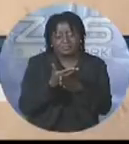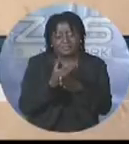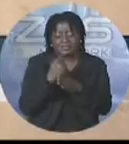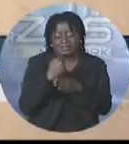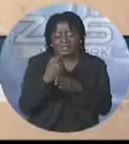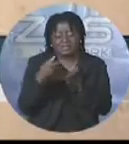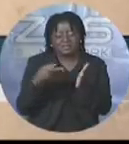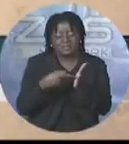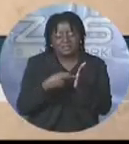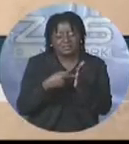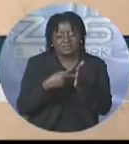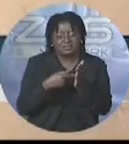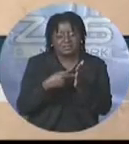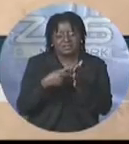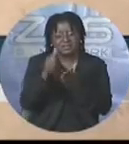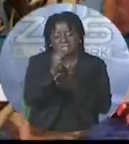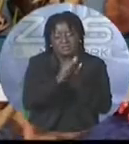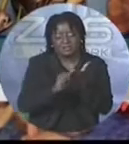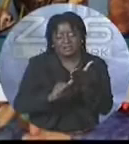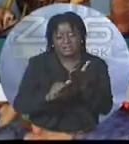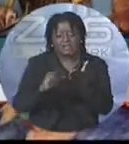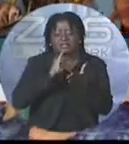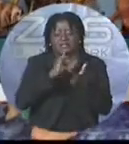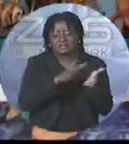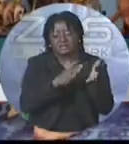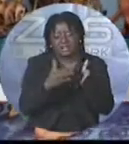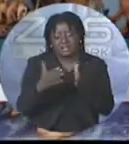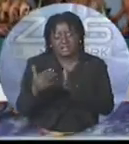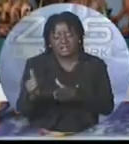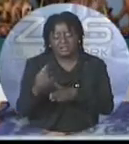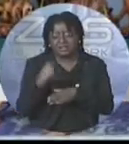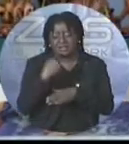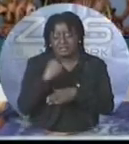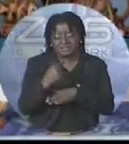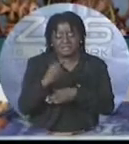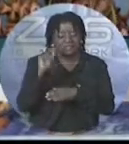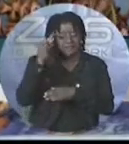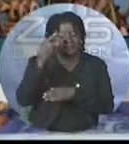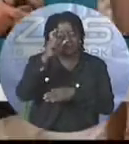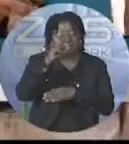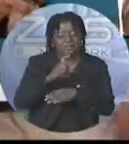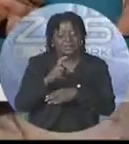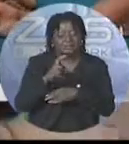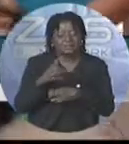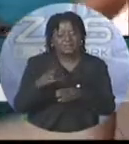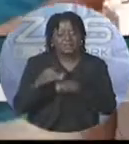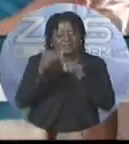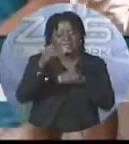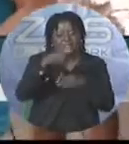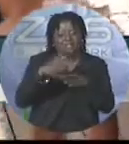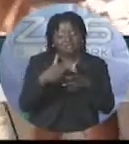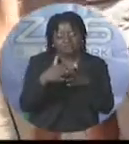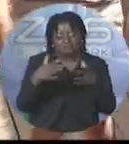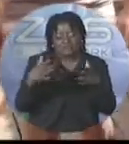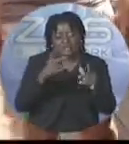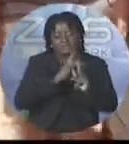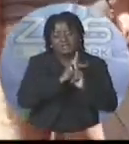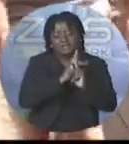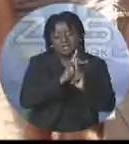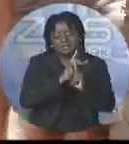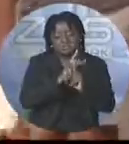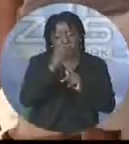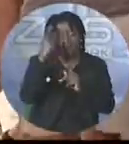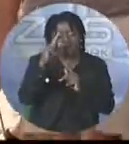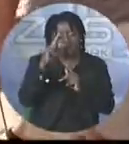James Rule, after more than 40 years in the industry, say government must put in place greater protection for local artisans because the proliferation of